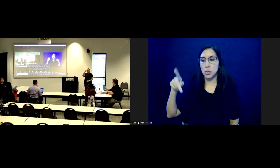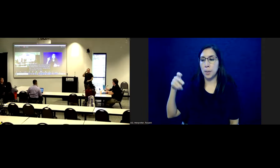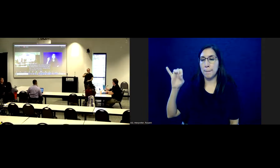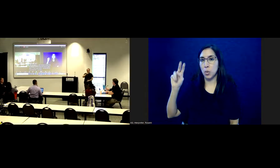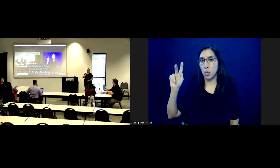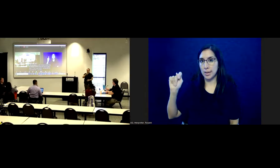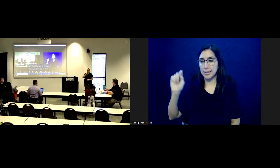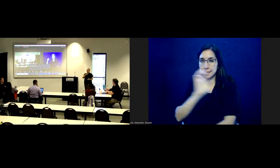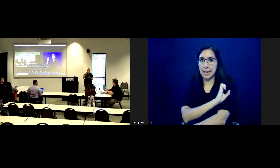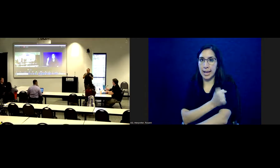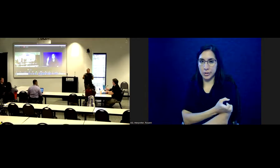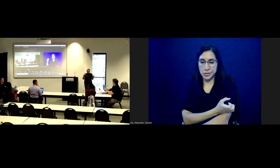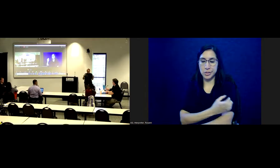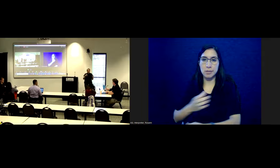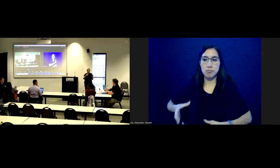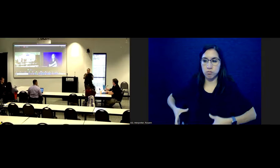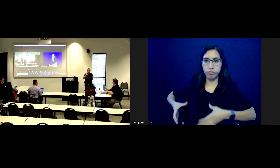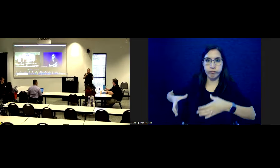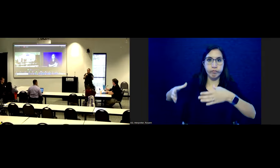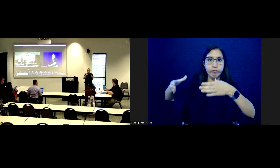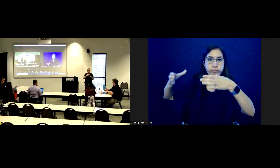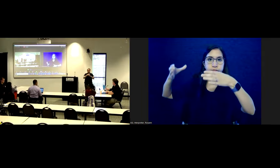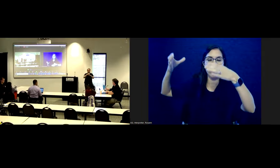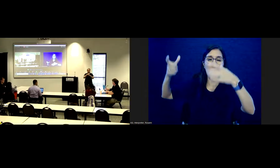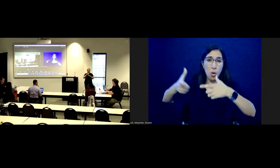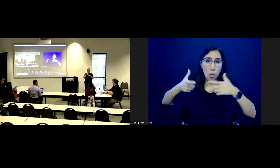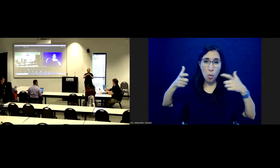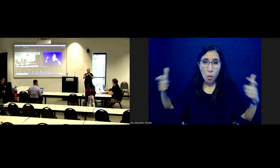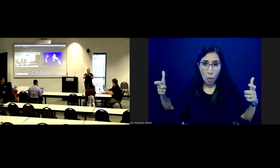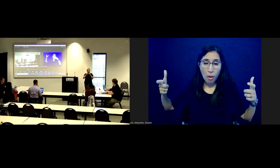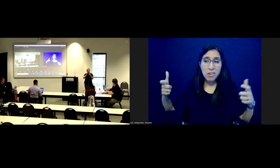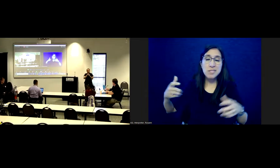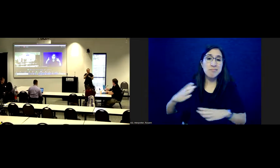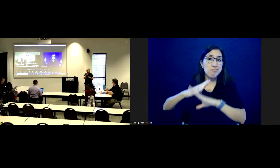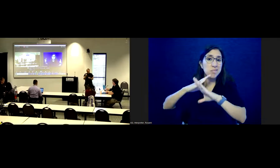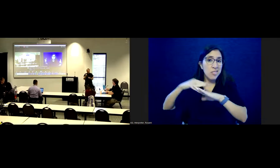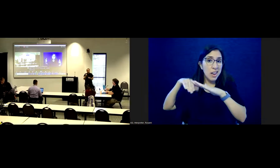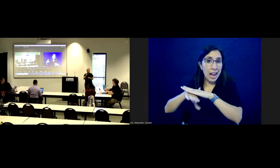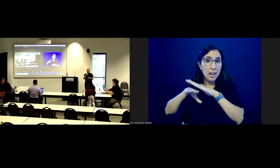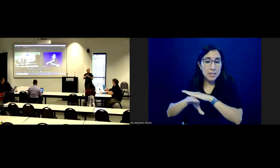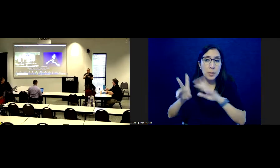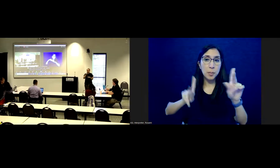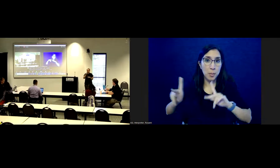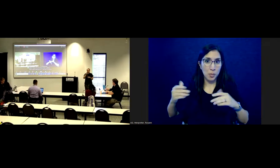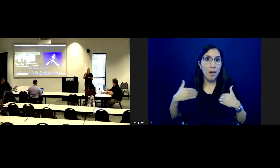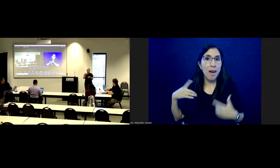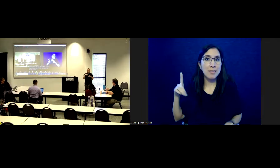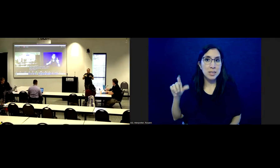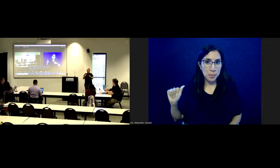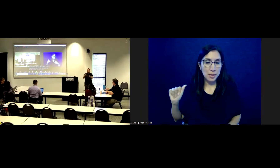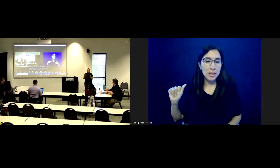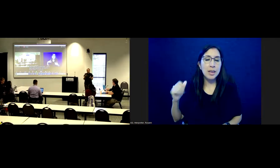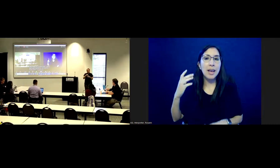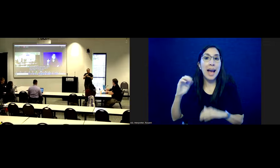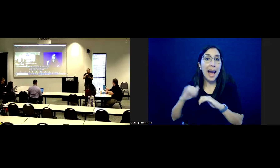are large and have prevented access to people with disabilities in sidewalks here in